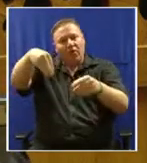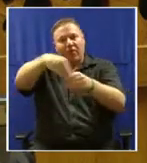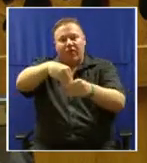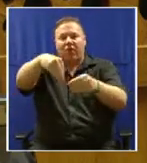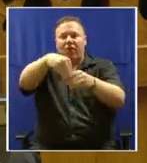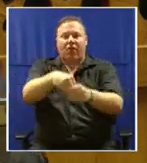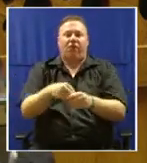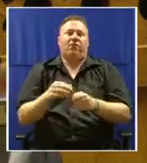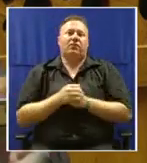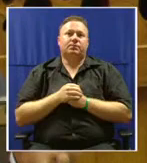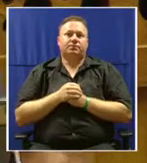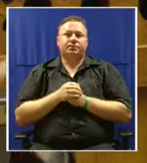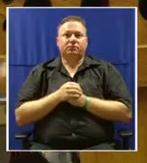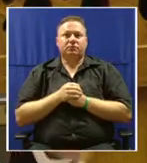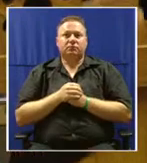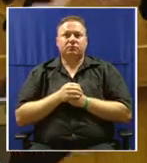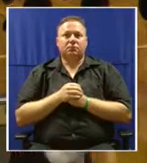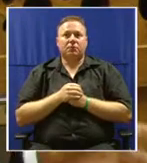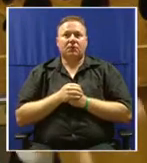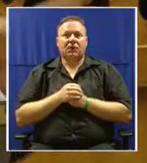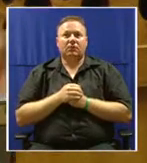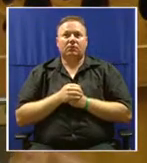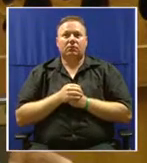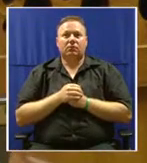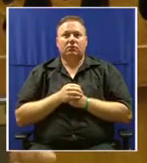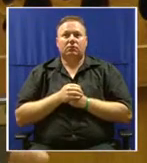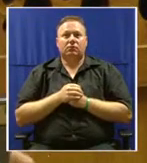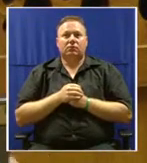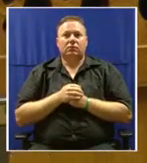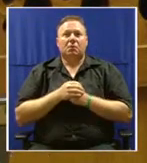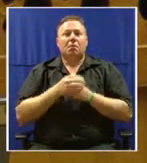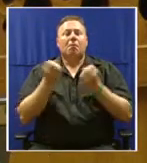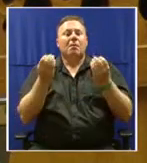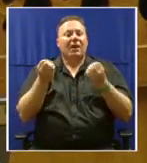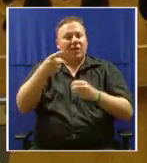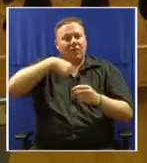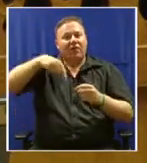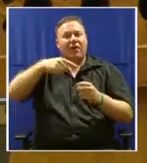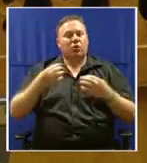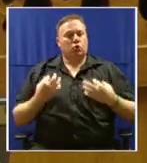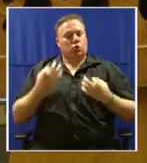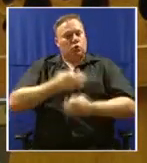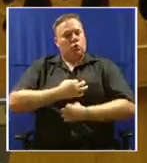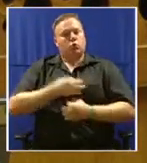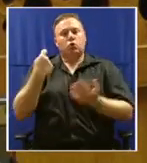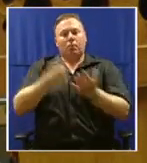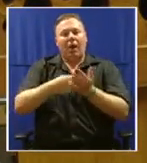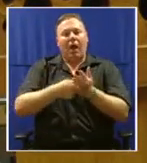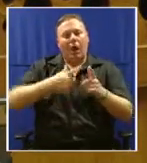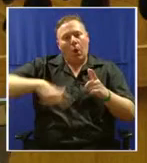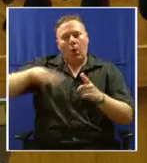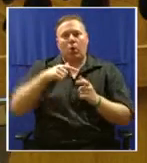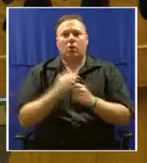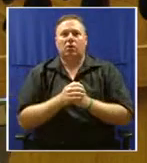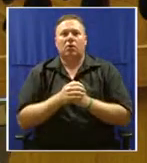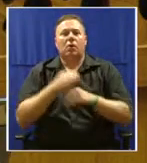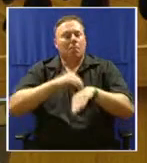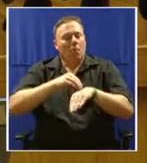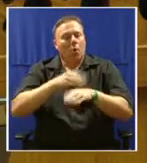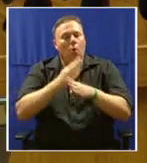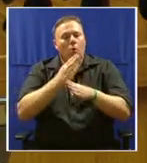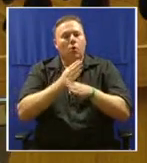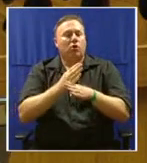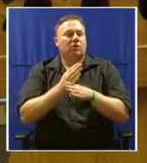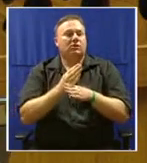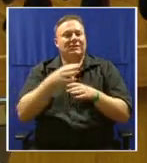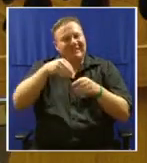If many of us, men, buy the suits that are made locally, more workers will be employed in the factories that make